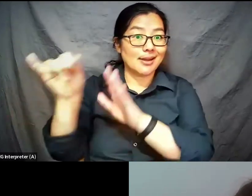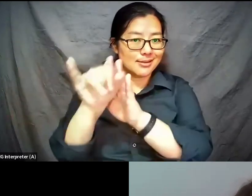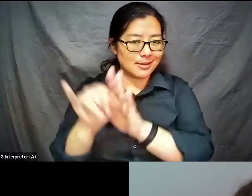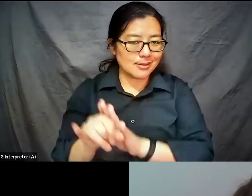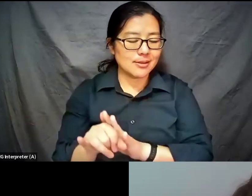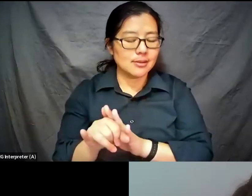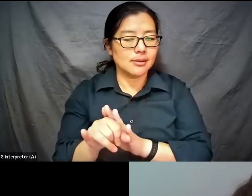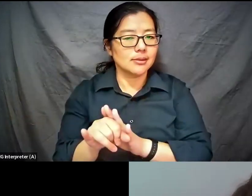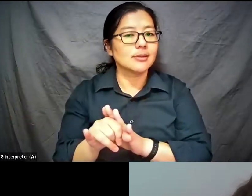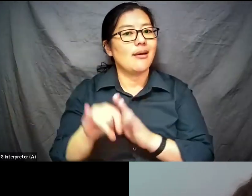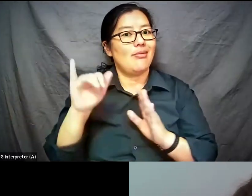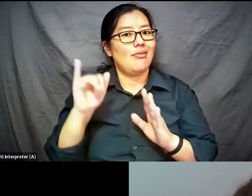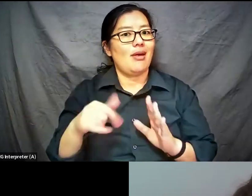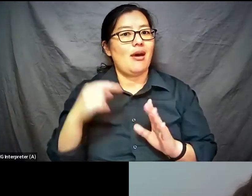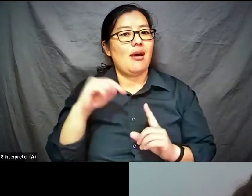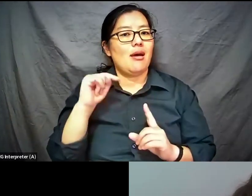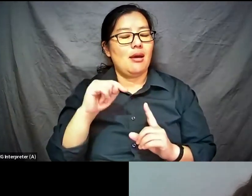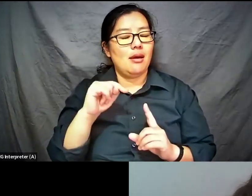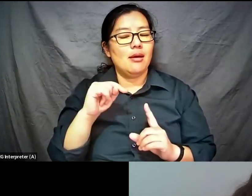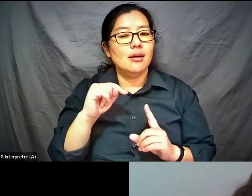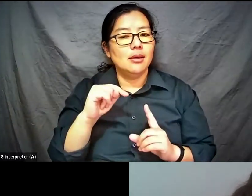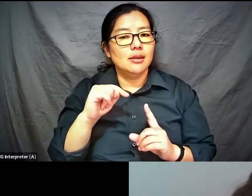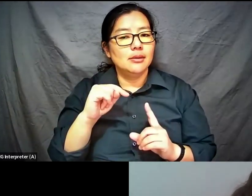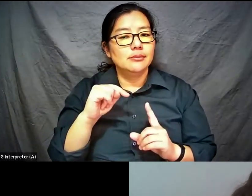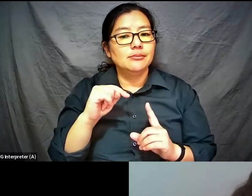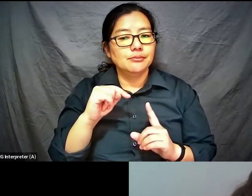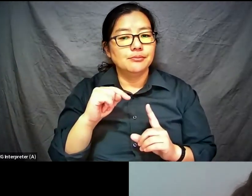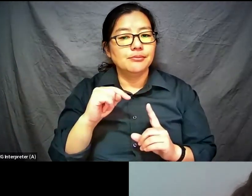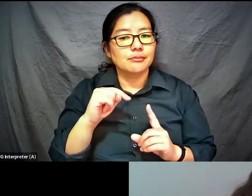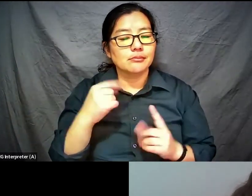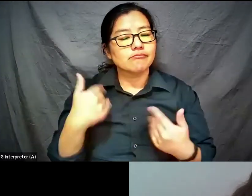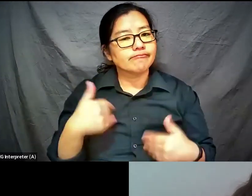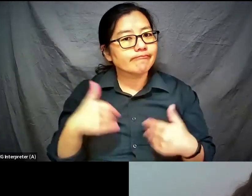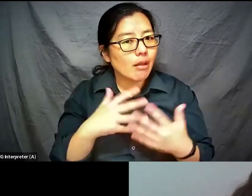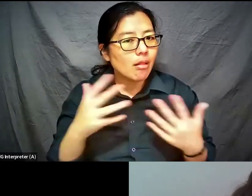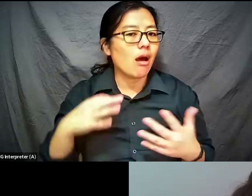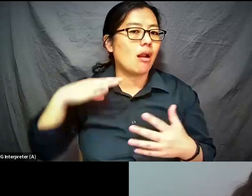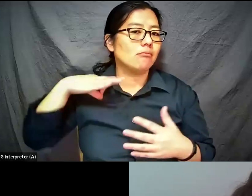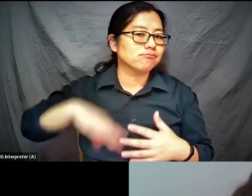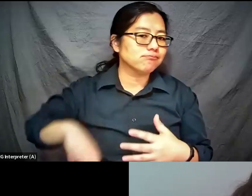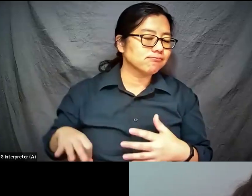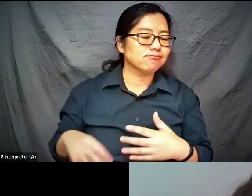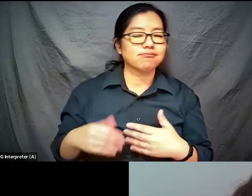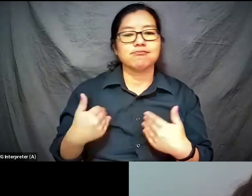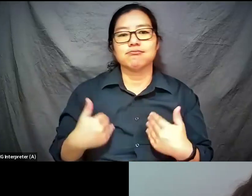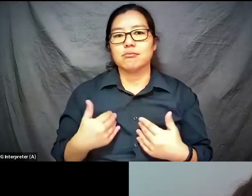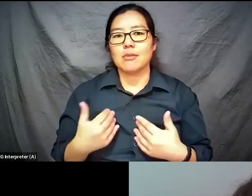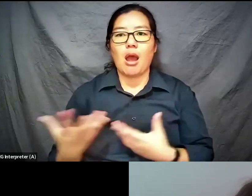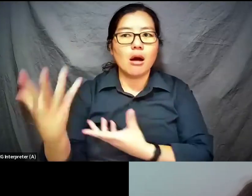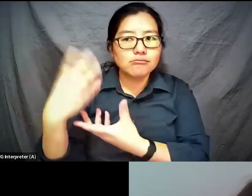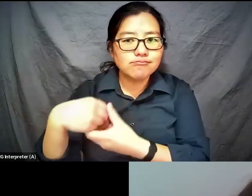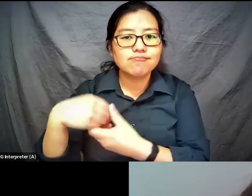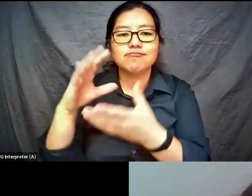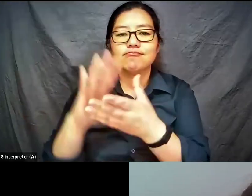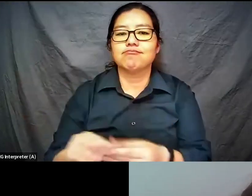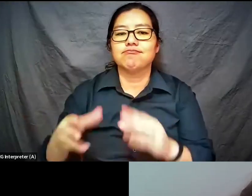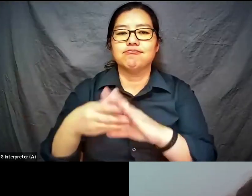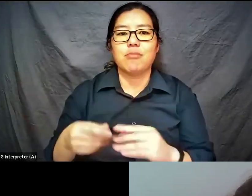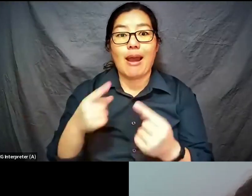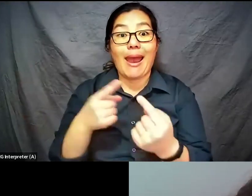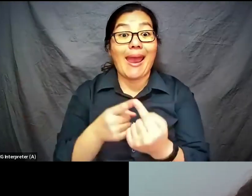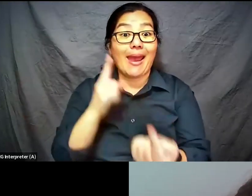about ableism, disability, and disability justice. And yeah, spoken word poetry is like